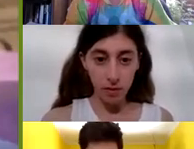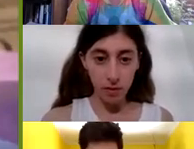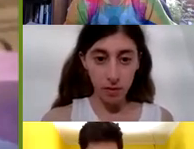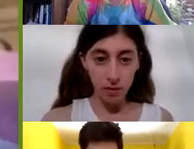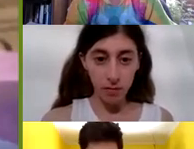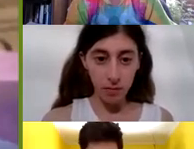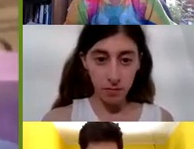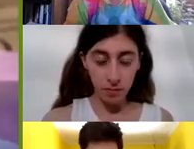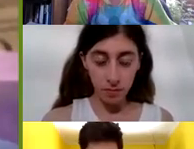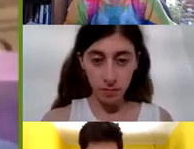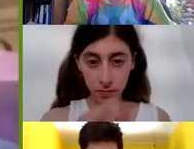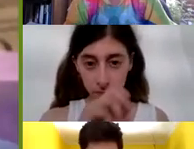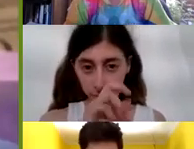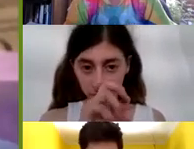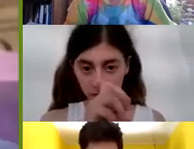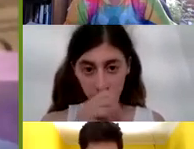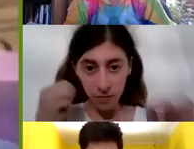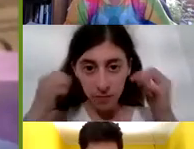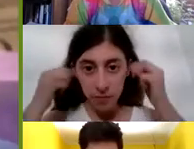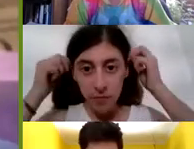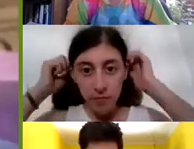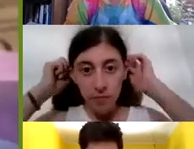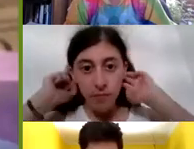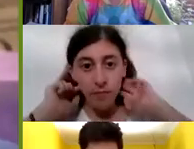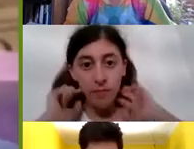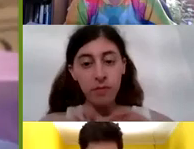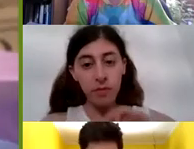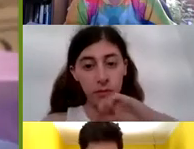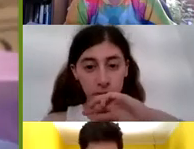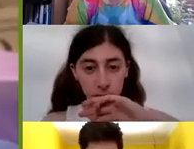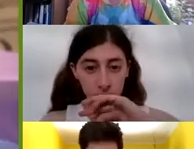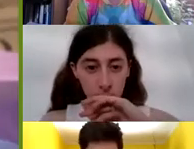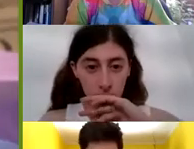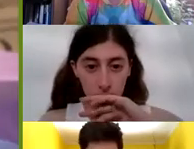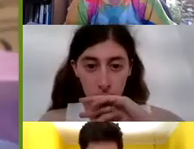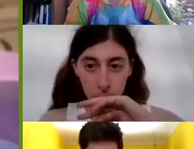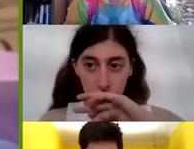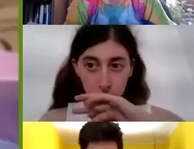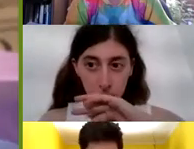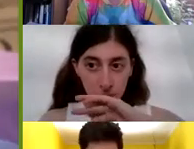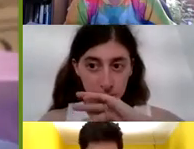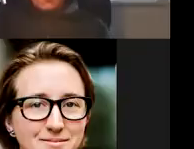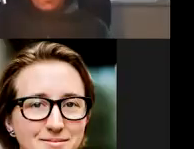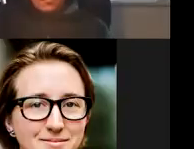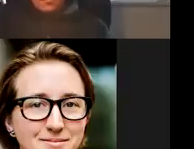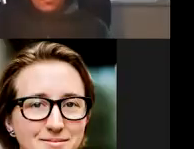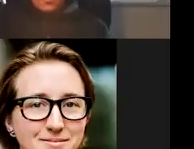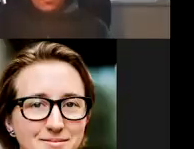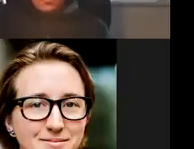the healthcare access situation in our country is and what are our demands.